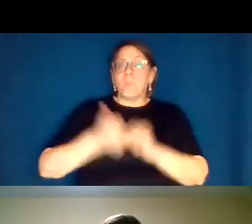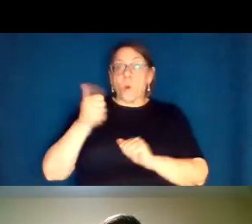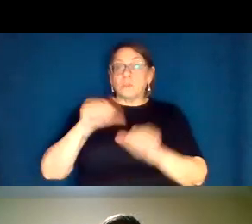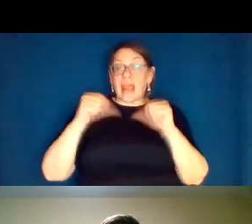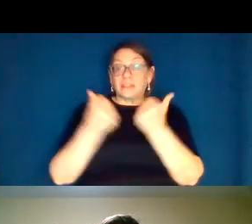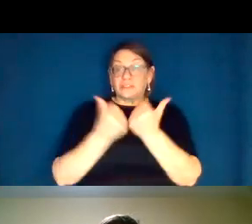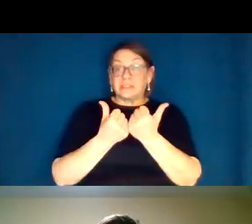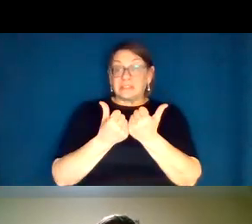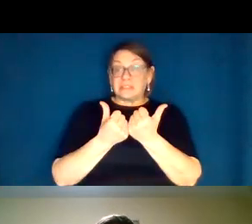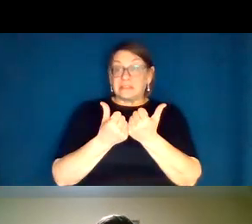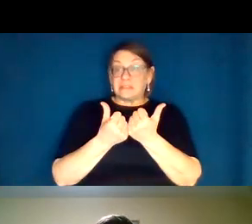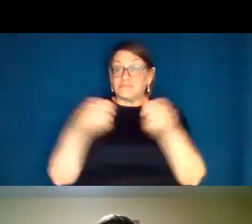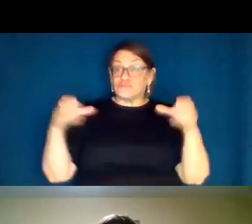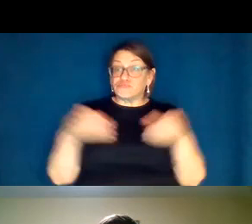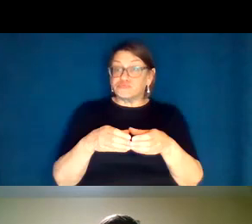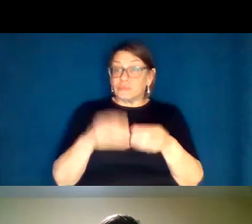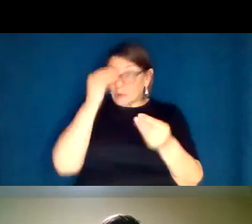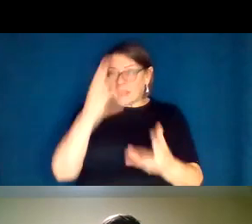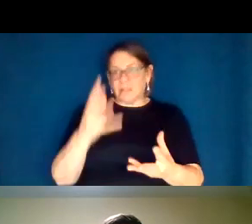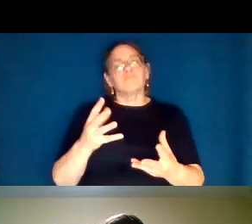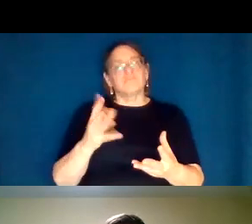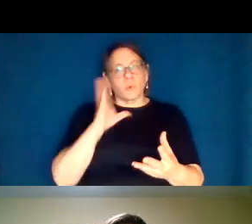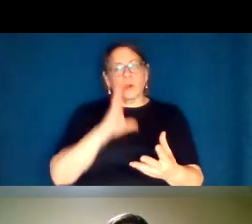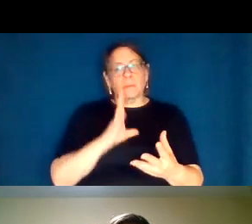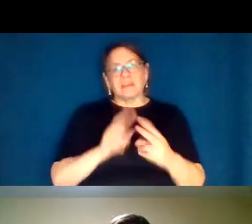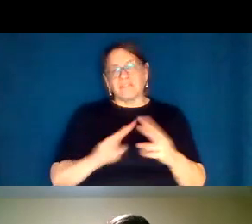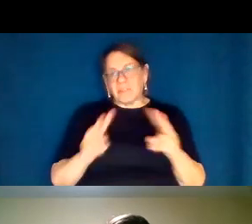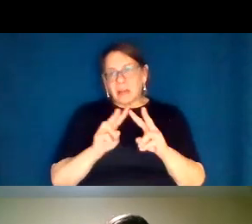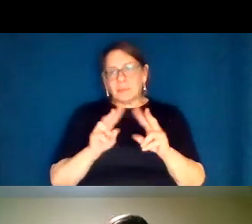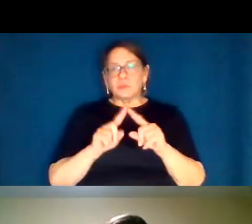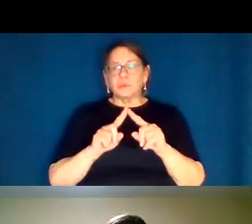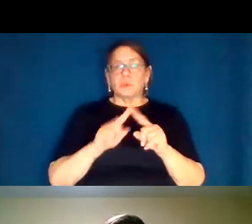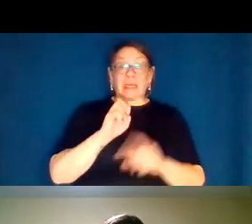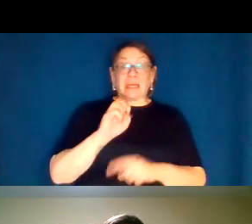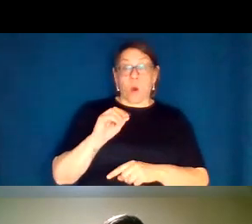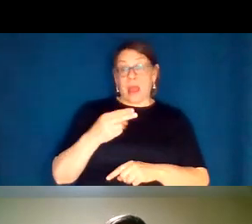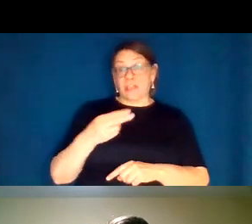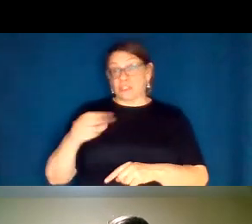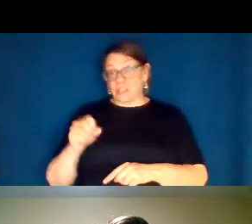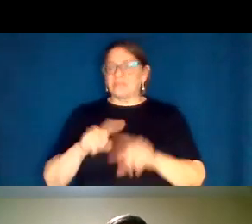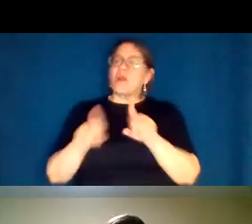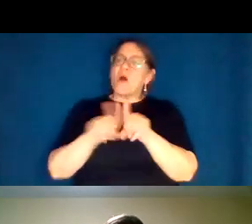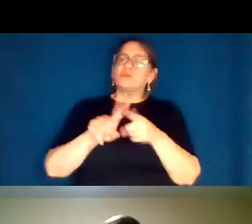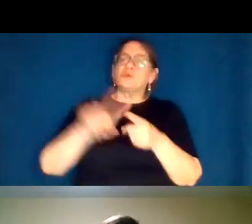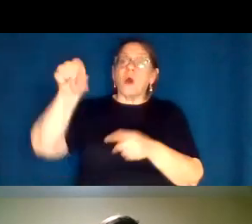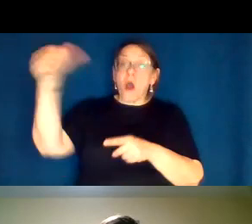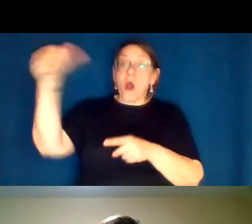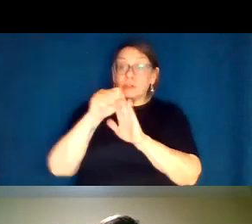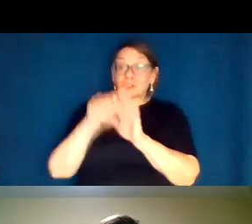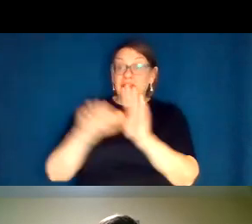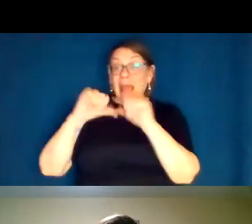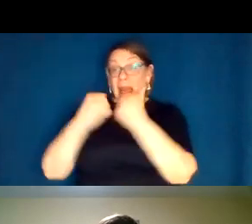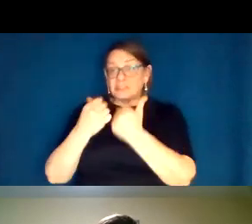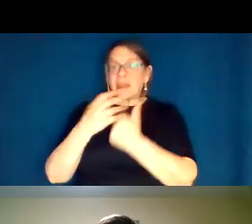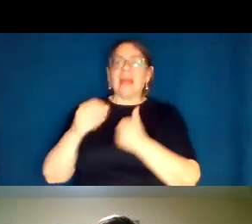agencies is truly valuable, not only to EOHHS, but also to other state agencies and external